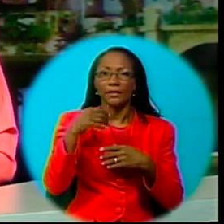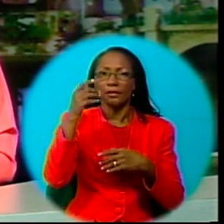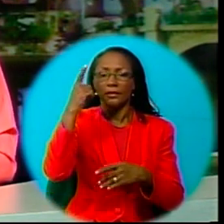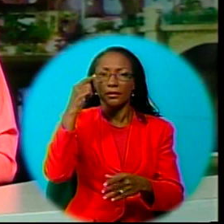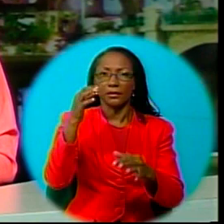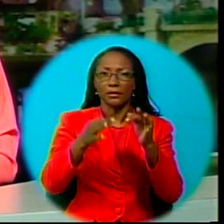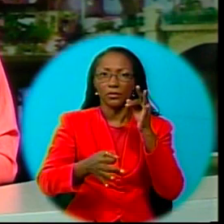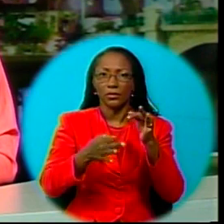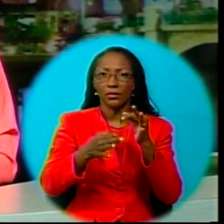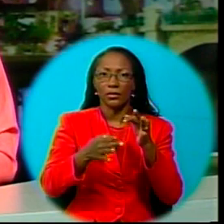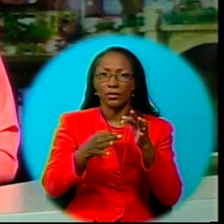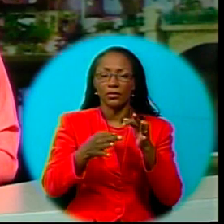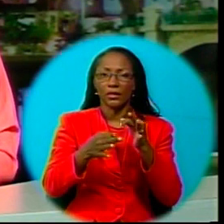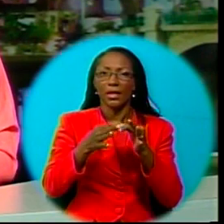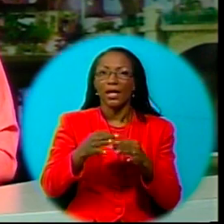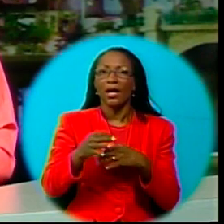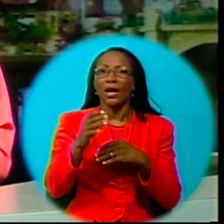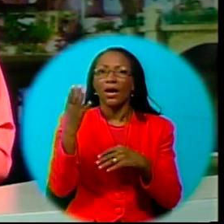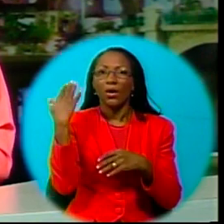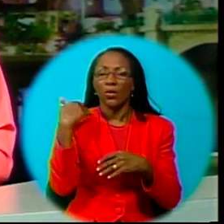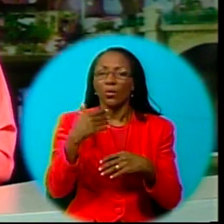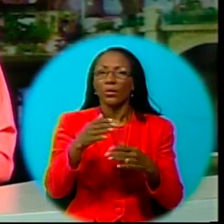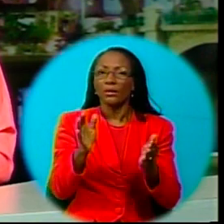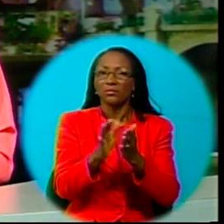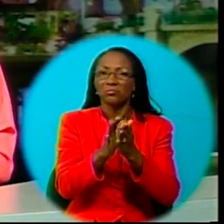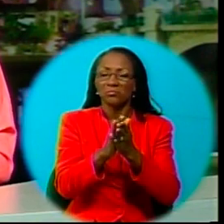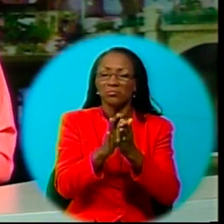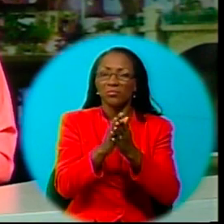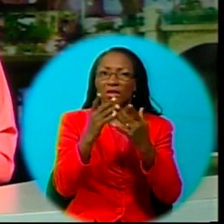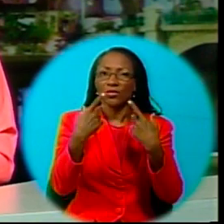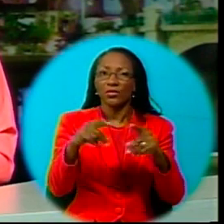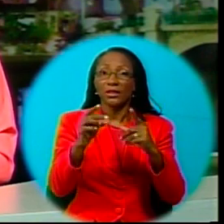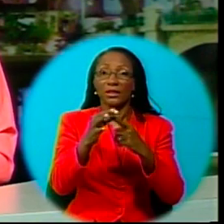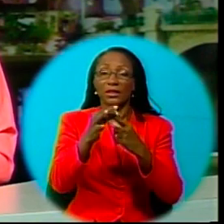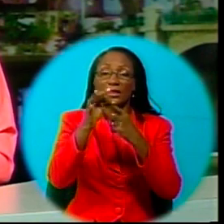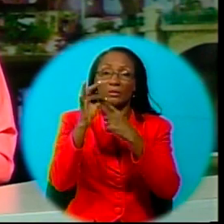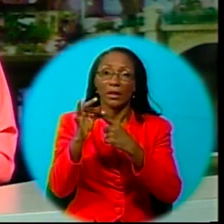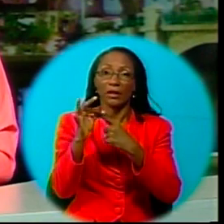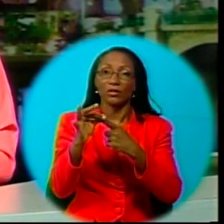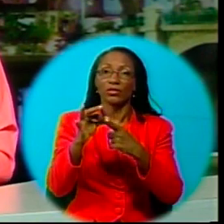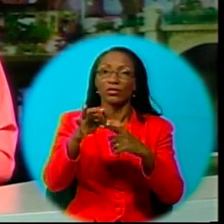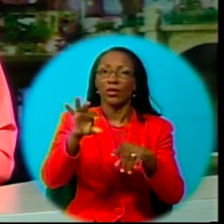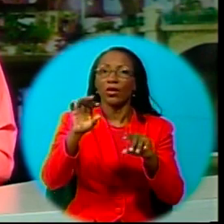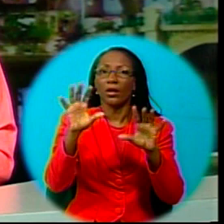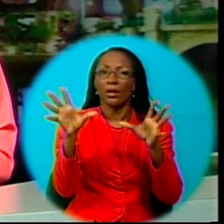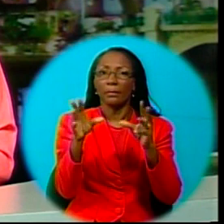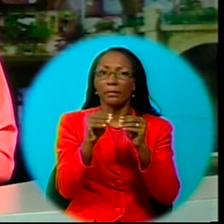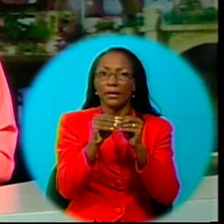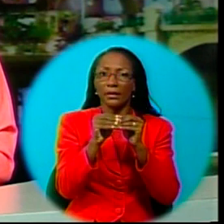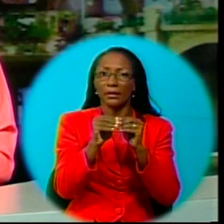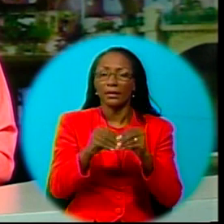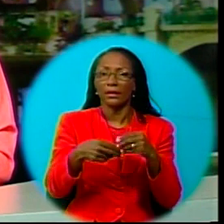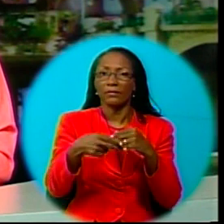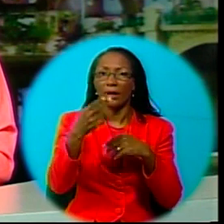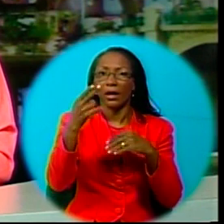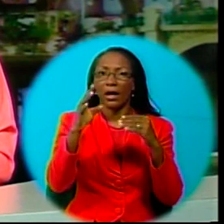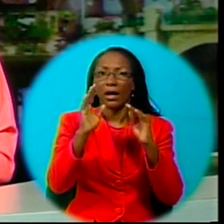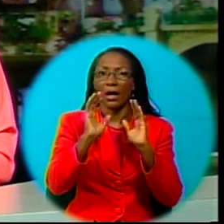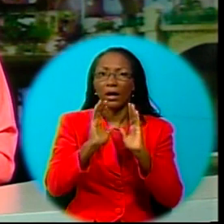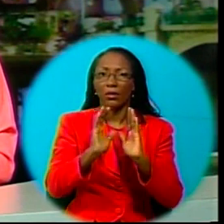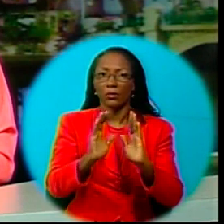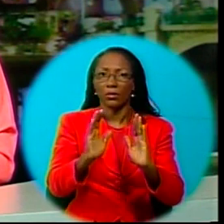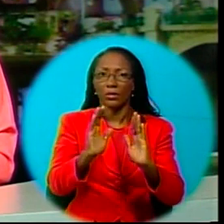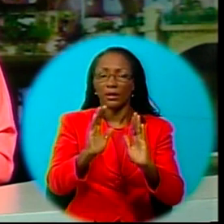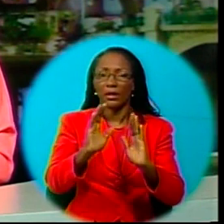sitting of the Supreme Court. His family, members of the judiciary and legal community, along with representatives of government and